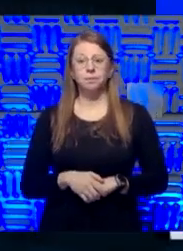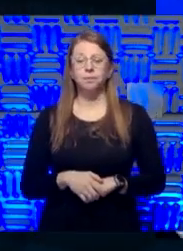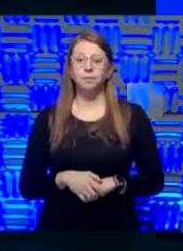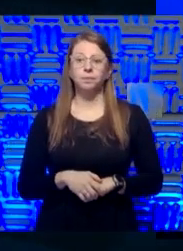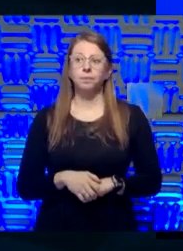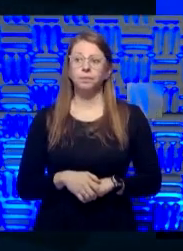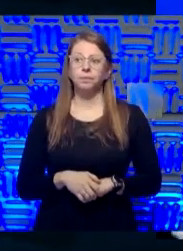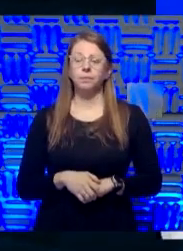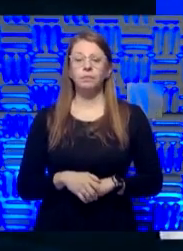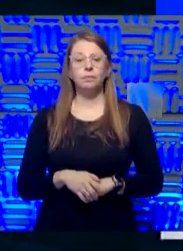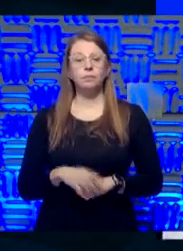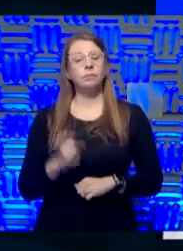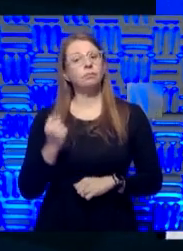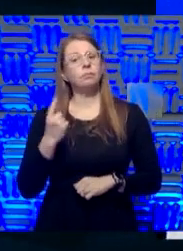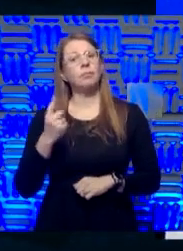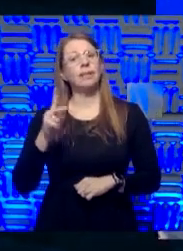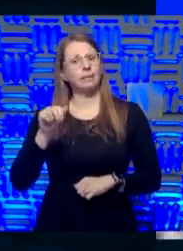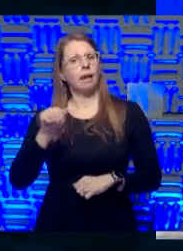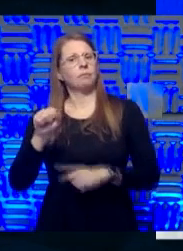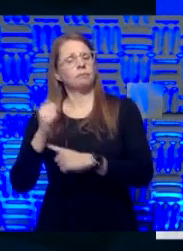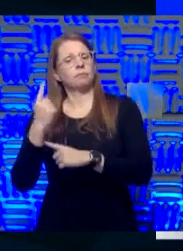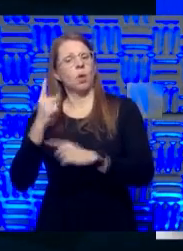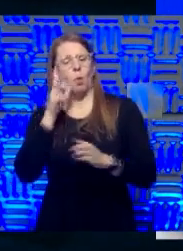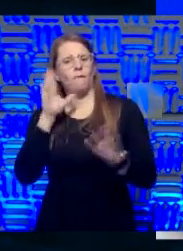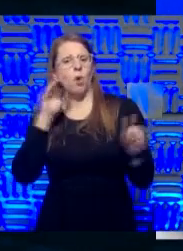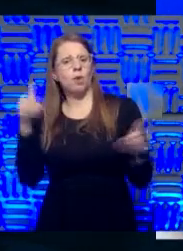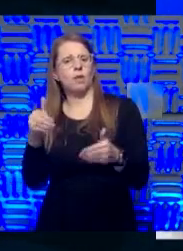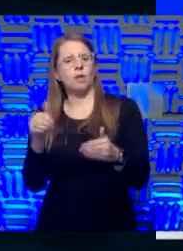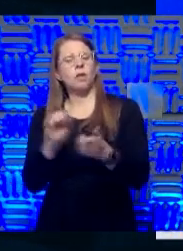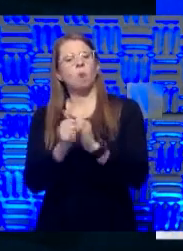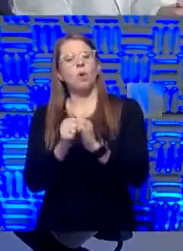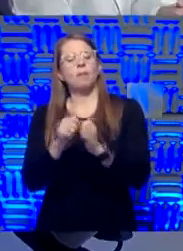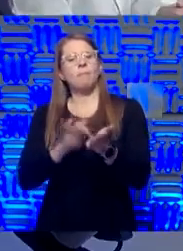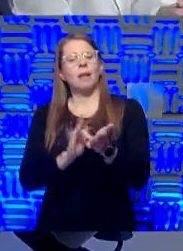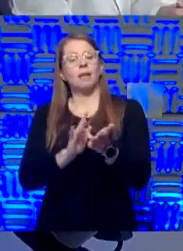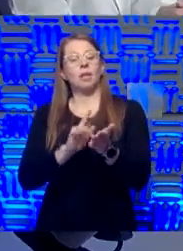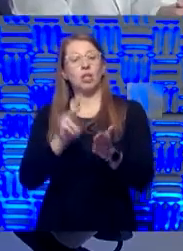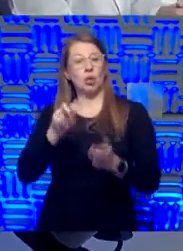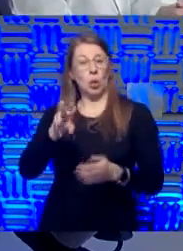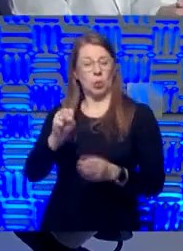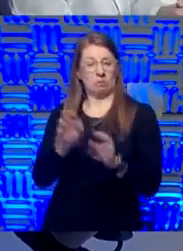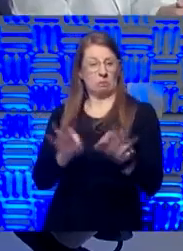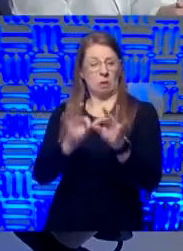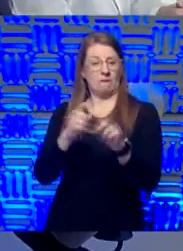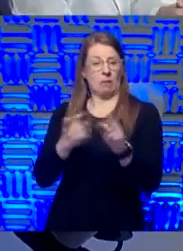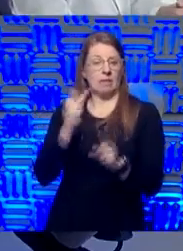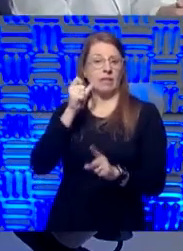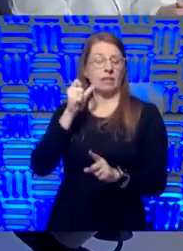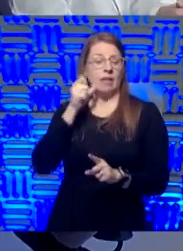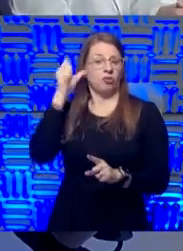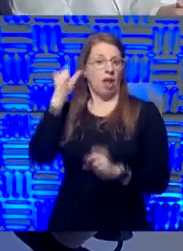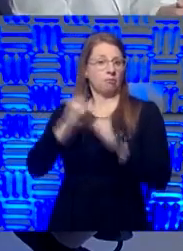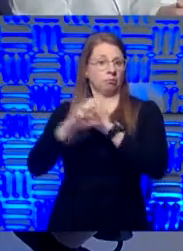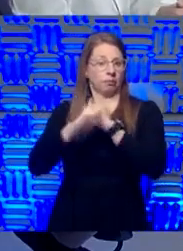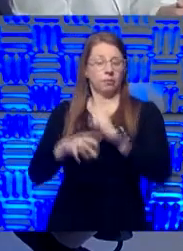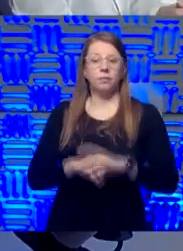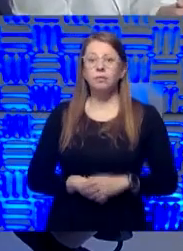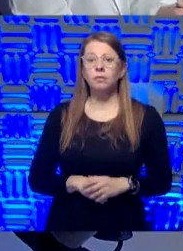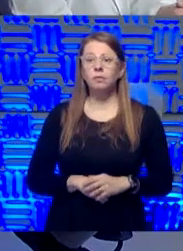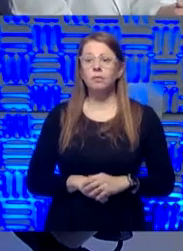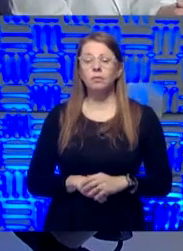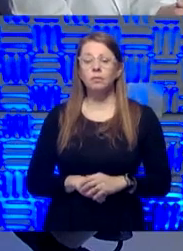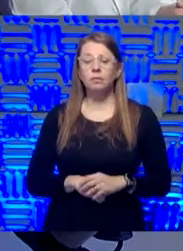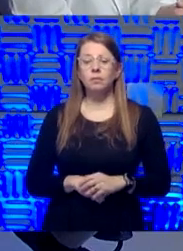Dana, we know we're going to focus on sports medicine, but there was a couple of big news items yesterday that came out of the infectious disease world. I think that there were